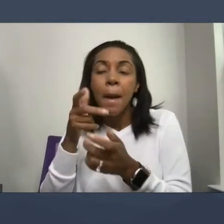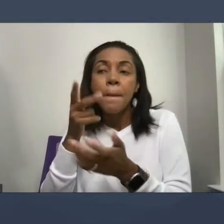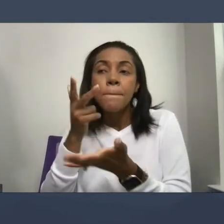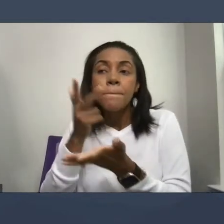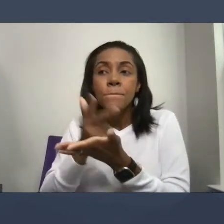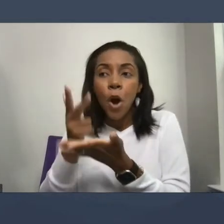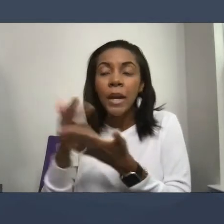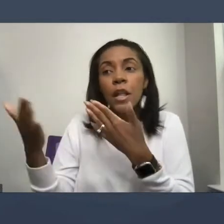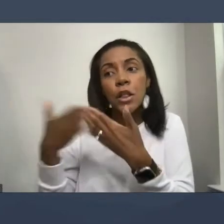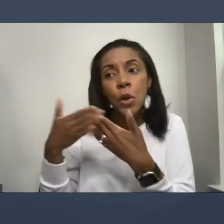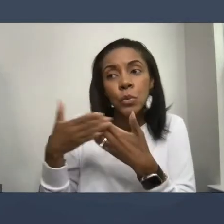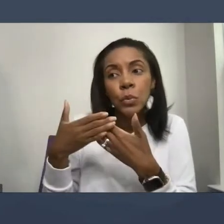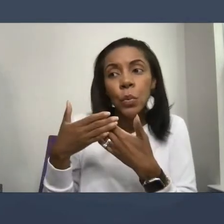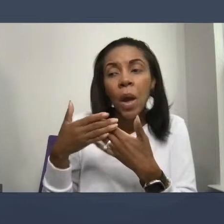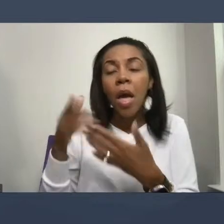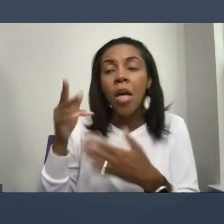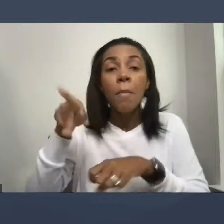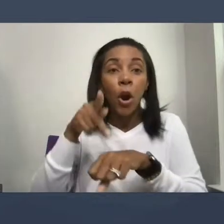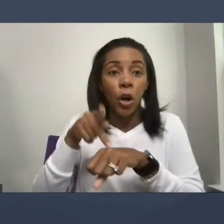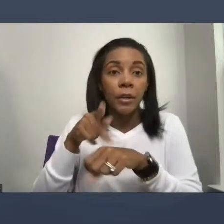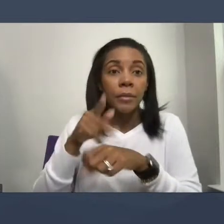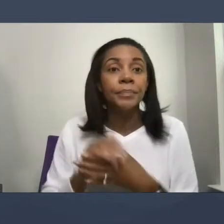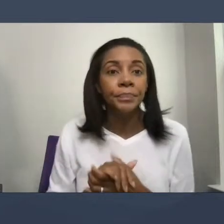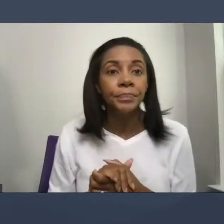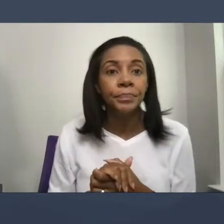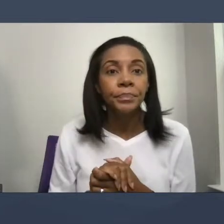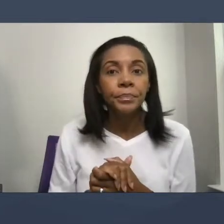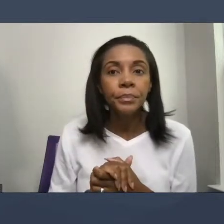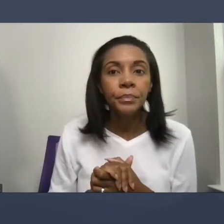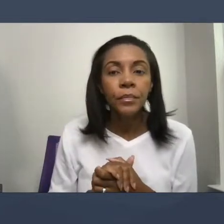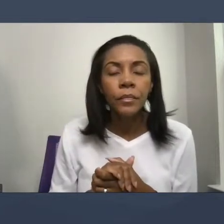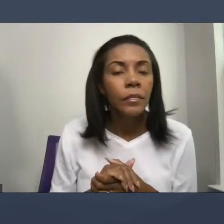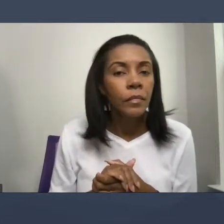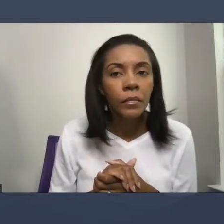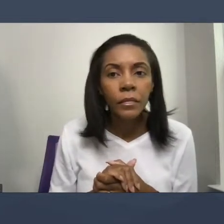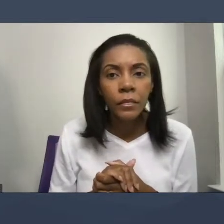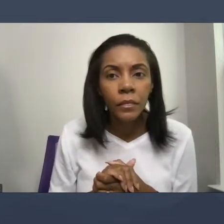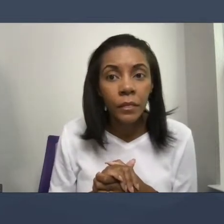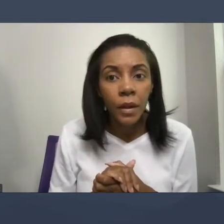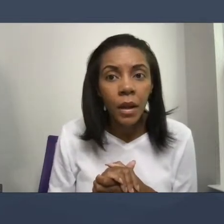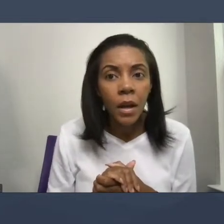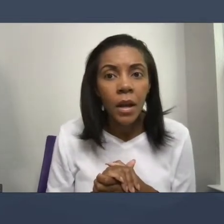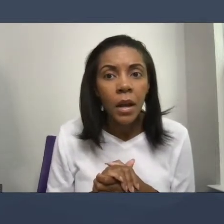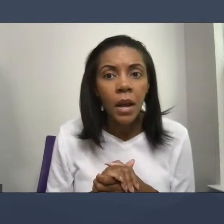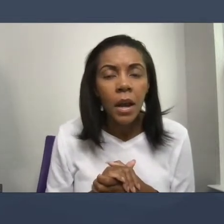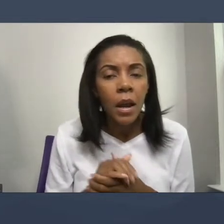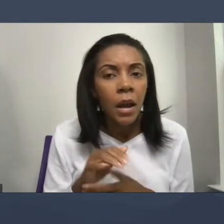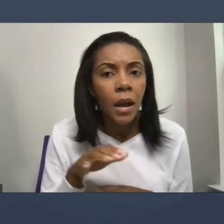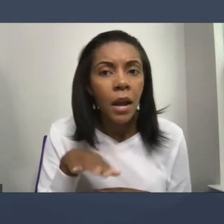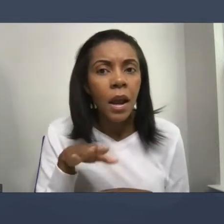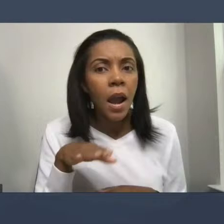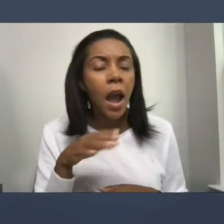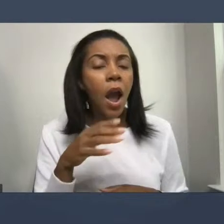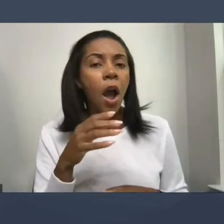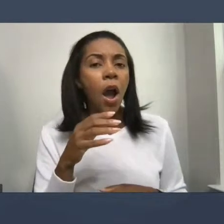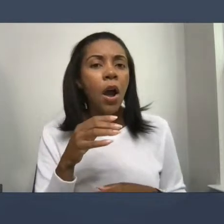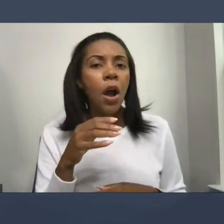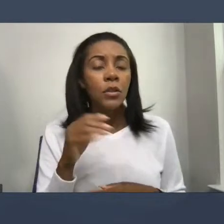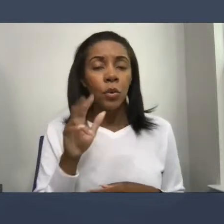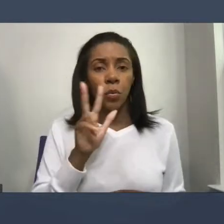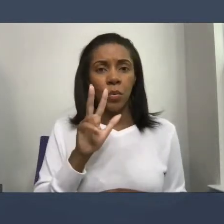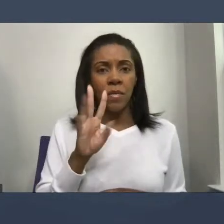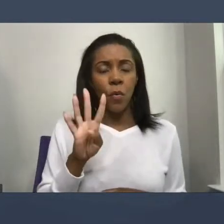the park. Would you like me to tell you what the requirements are? Yeah. So, Mr. Chairman, Doug McGowan, Chief Operating Officer,